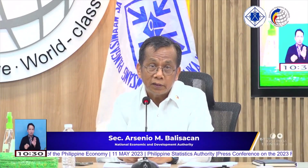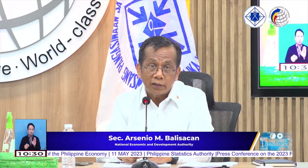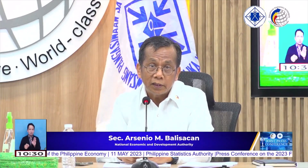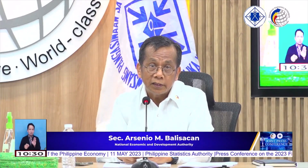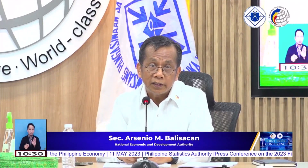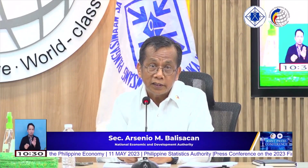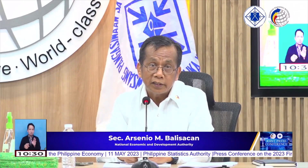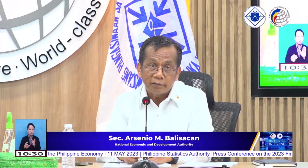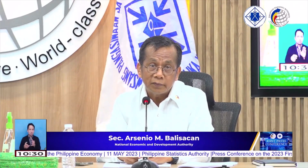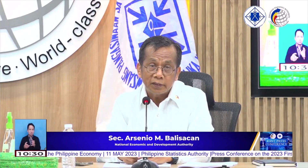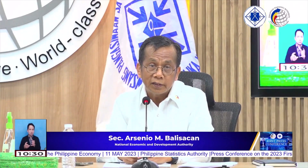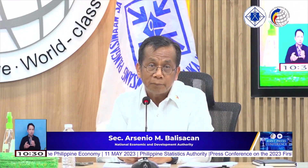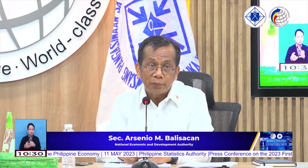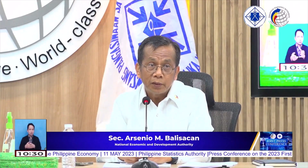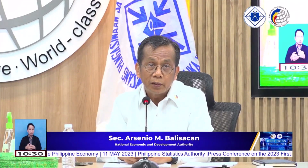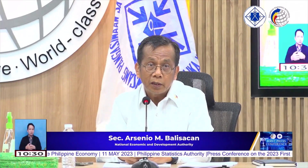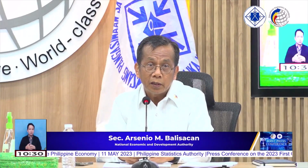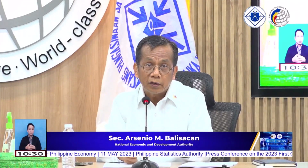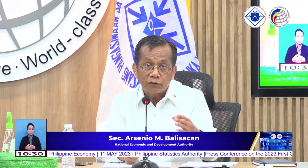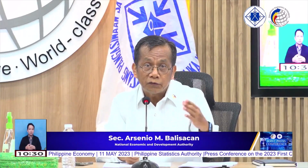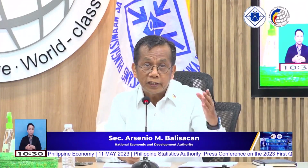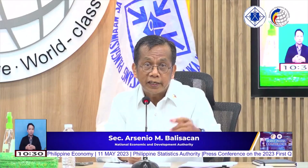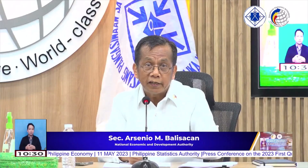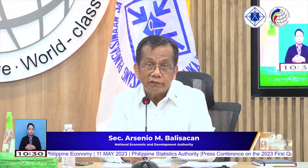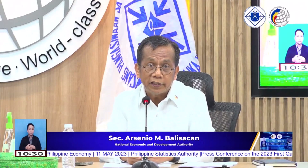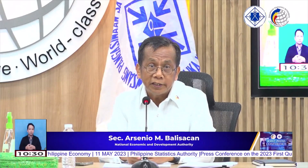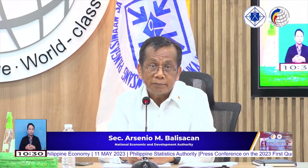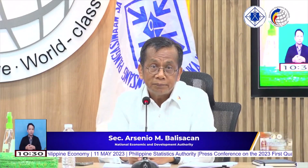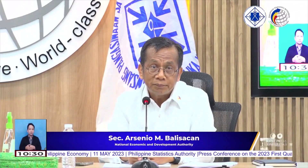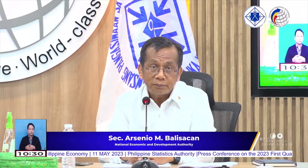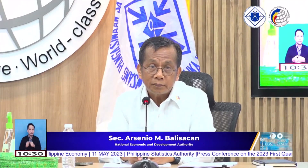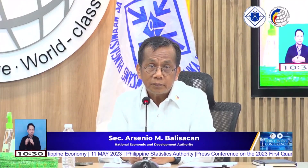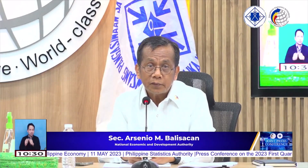a near-term sustained recovery.